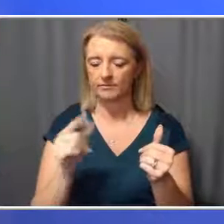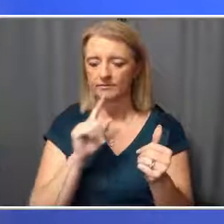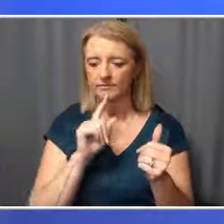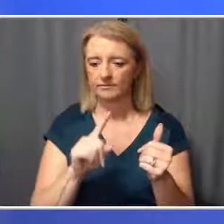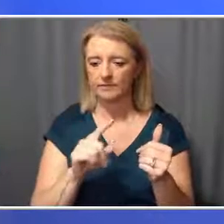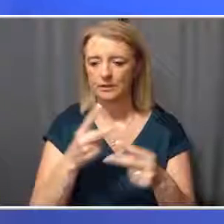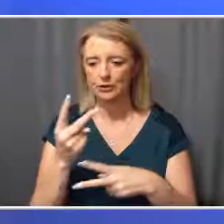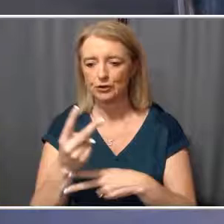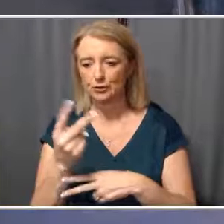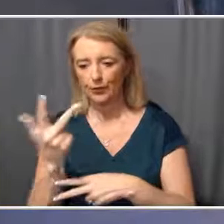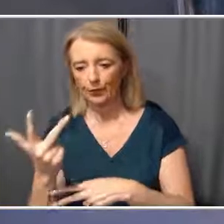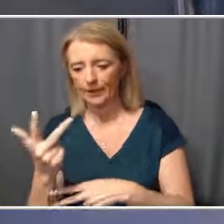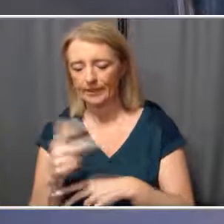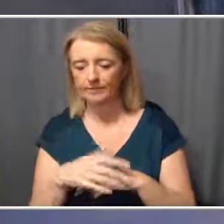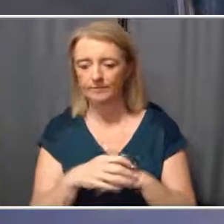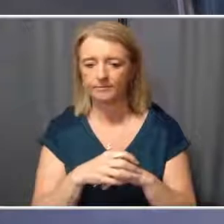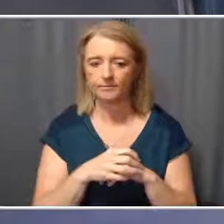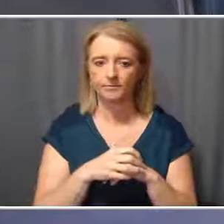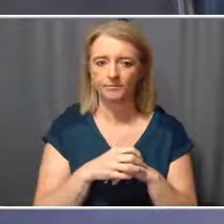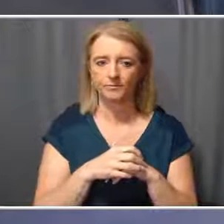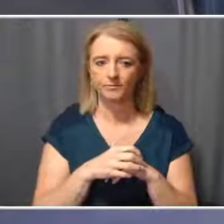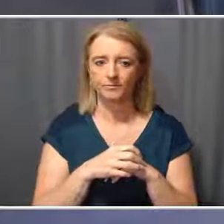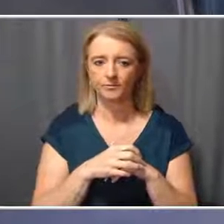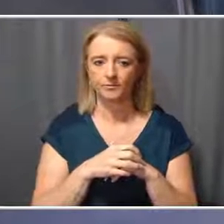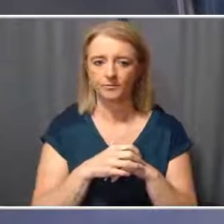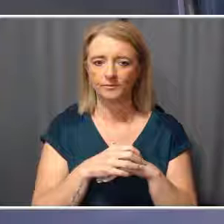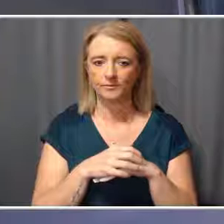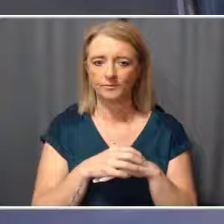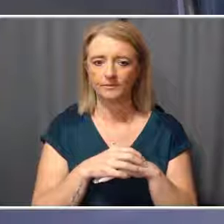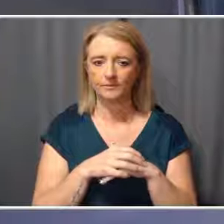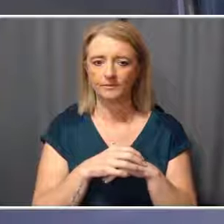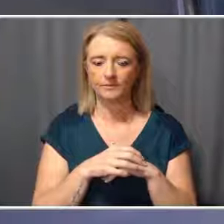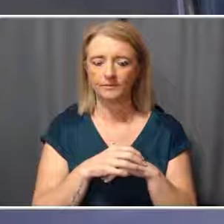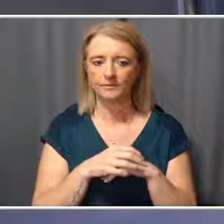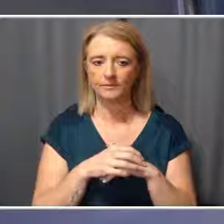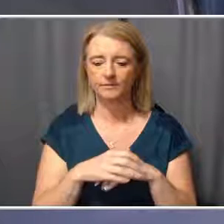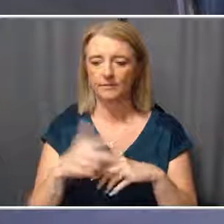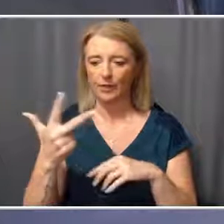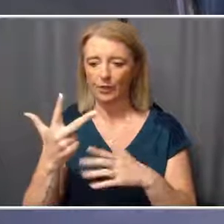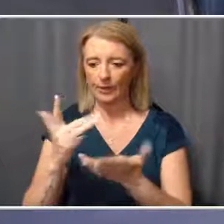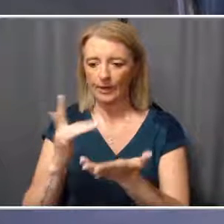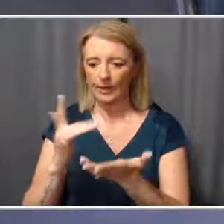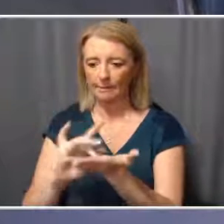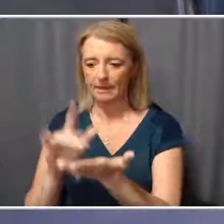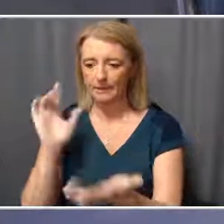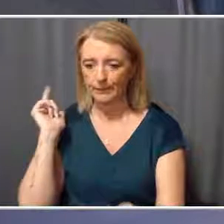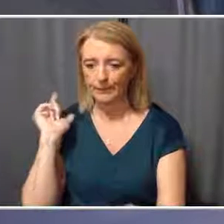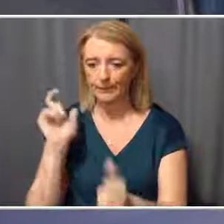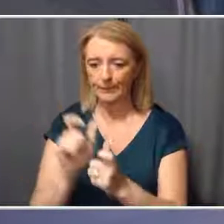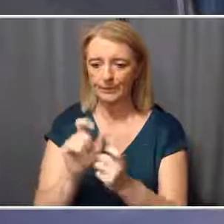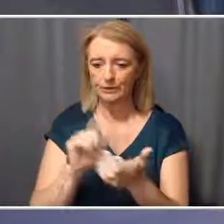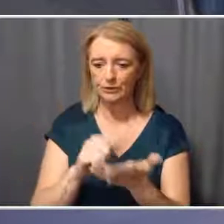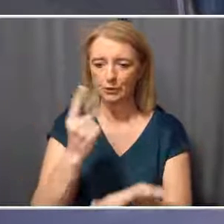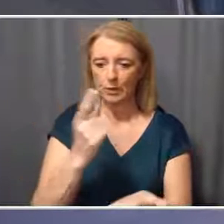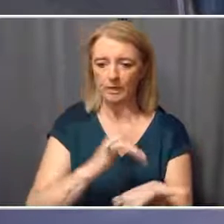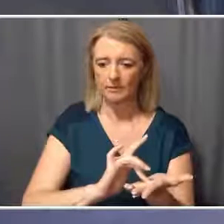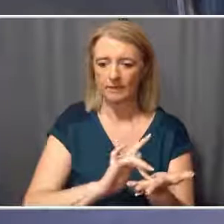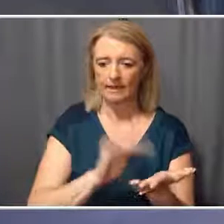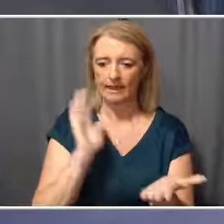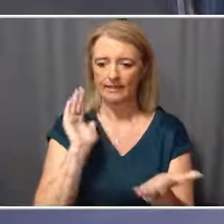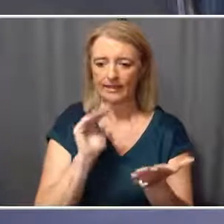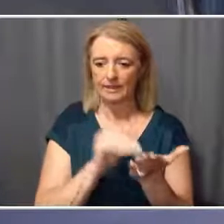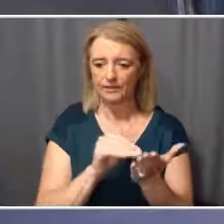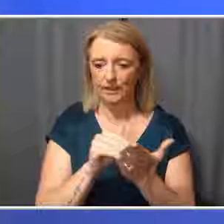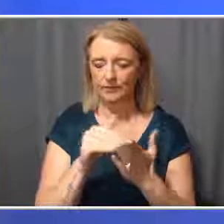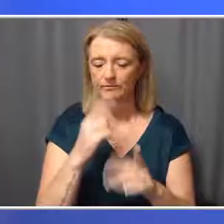in frequency and in intensity of their headaches. They certainly, you know, we always would like to see patients who come back who are headache-free, and we do